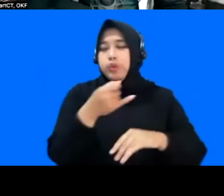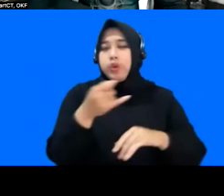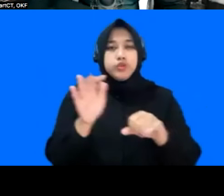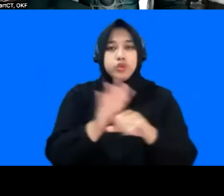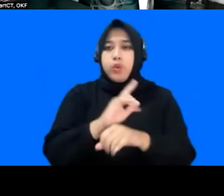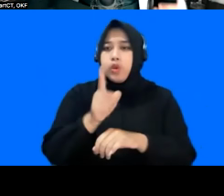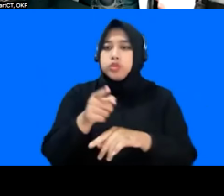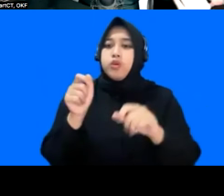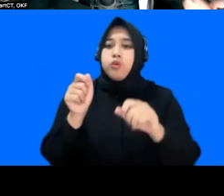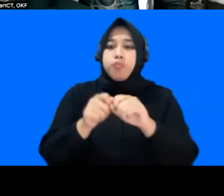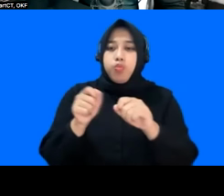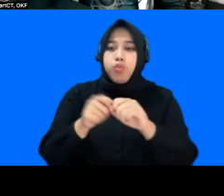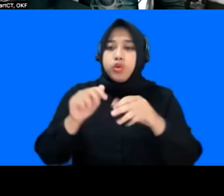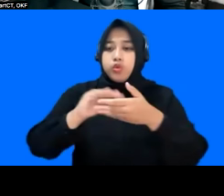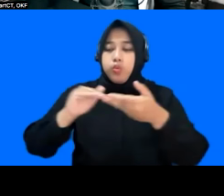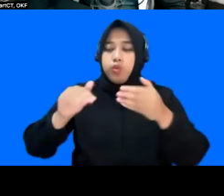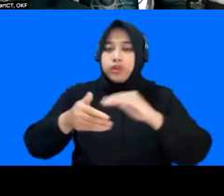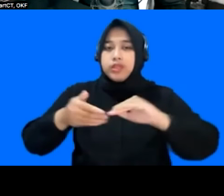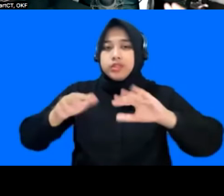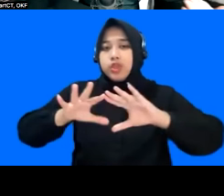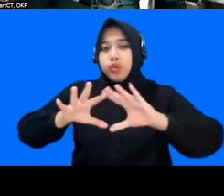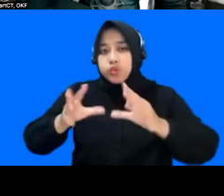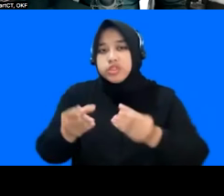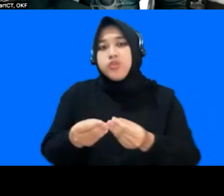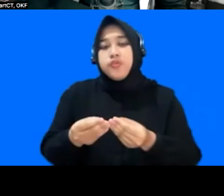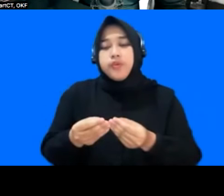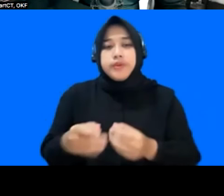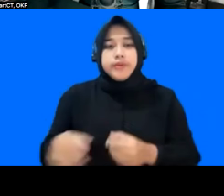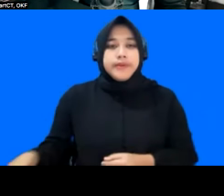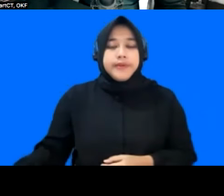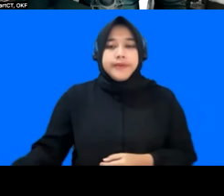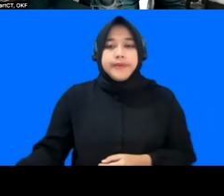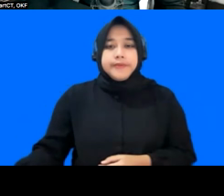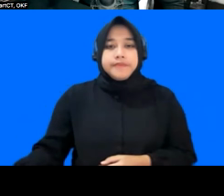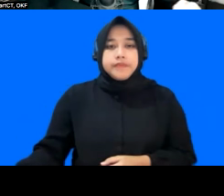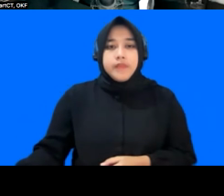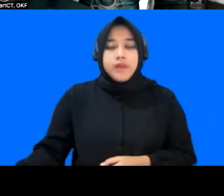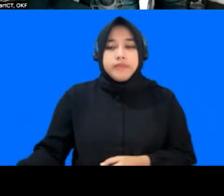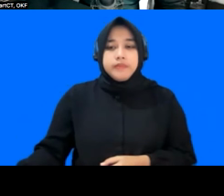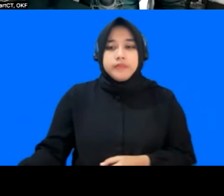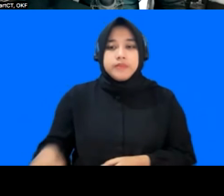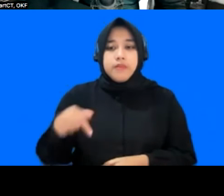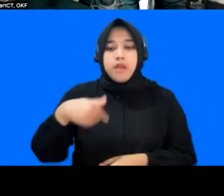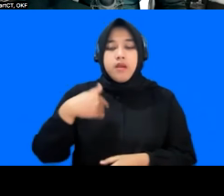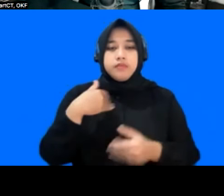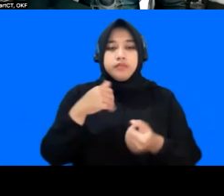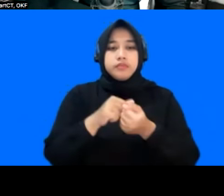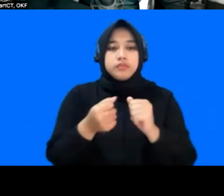Don't gatekeep. There's a diversity and inclusion problem in tech and in digital spaces. We have to accept that.